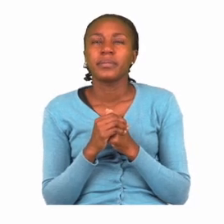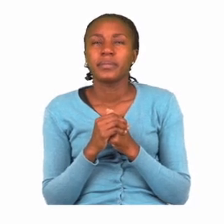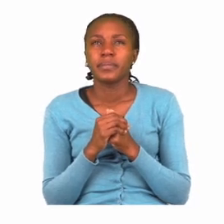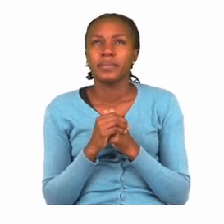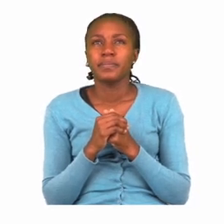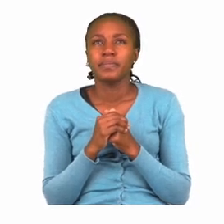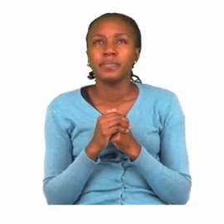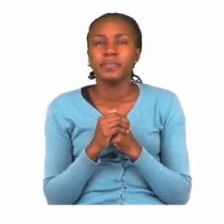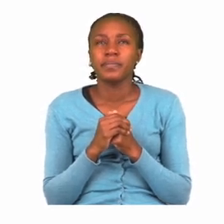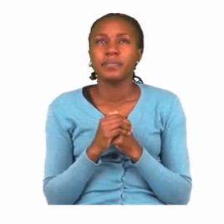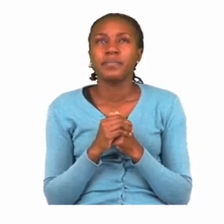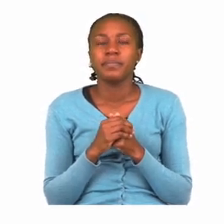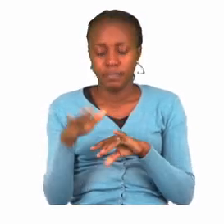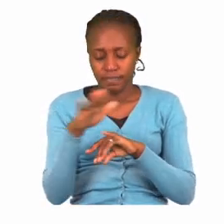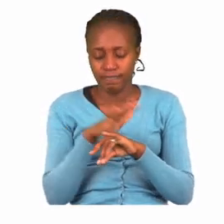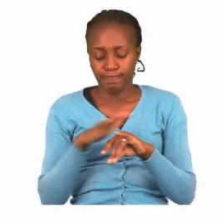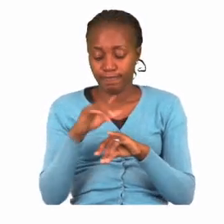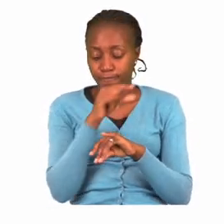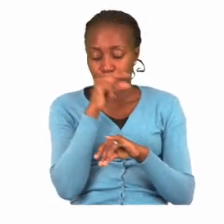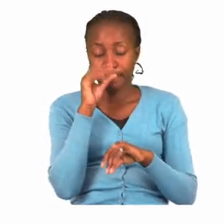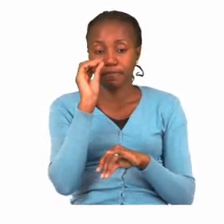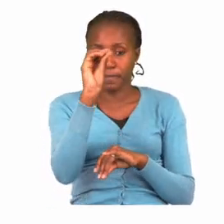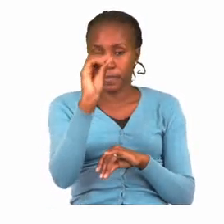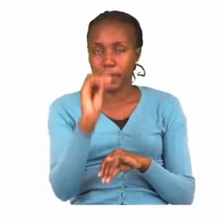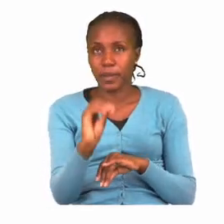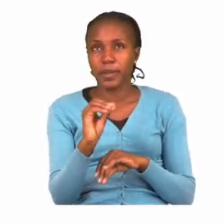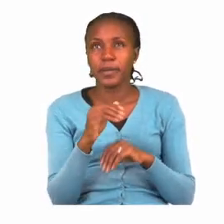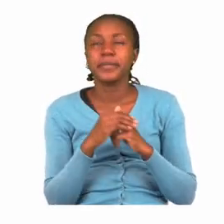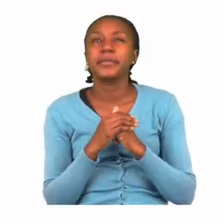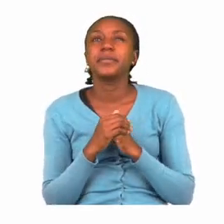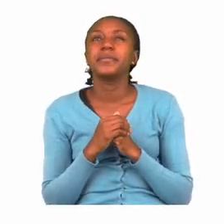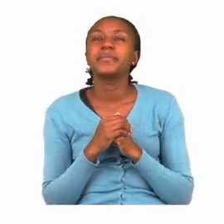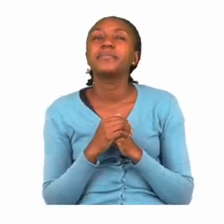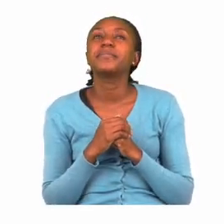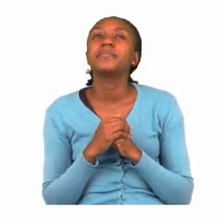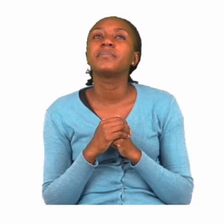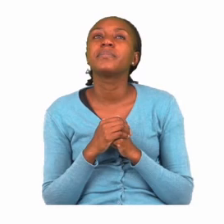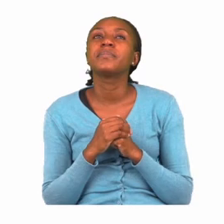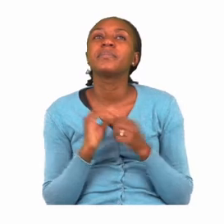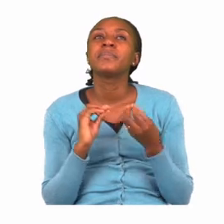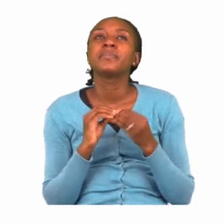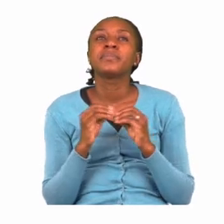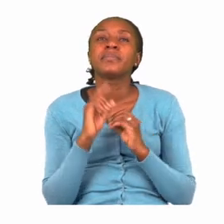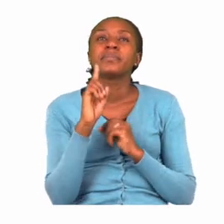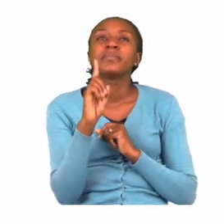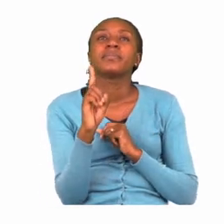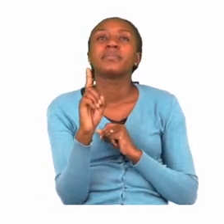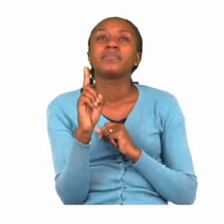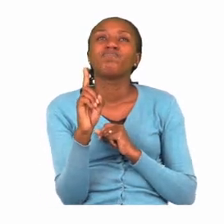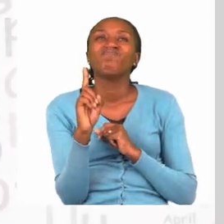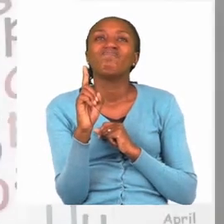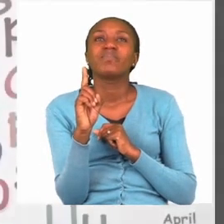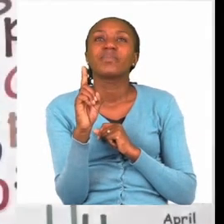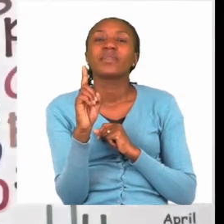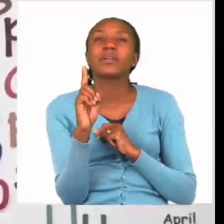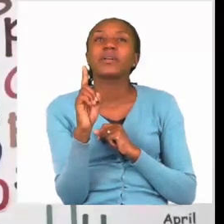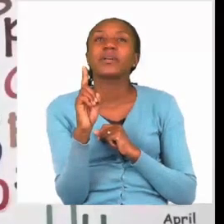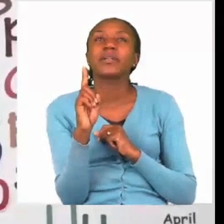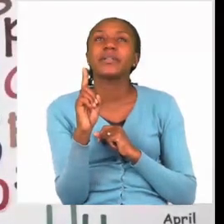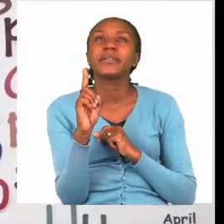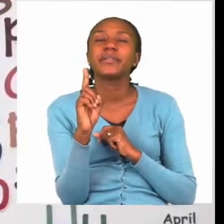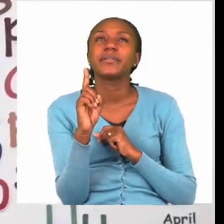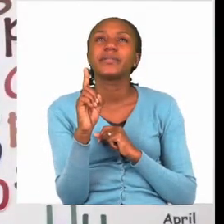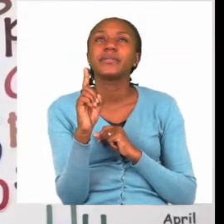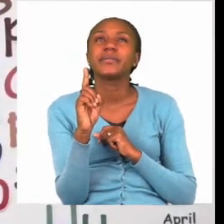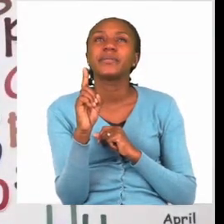the animal and the number. Now let's start with number 1. Number